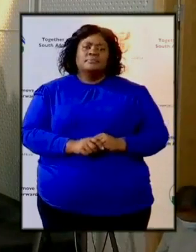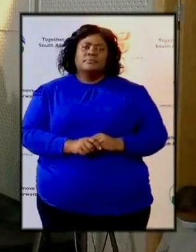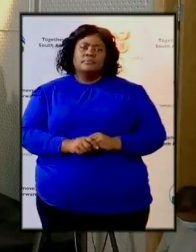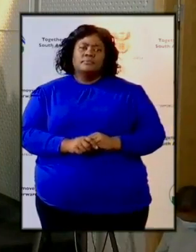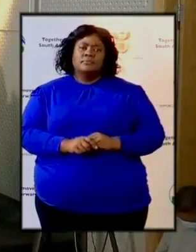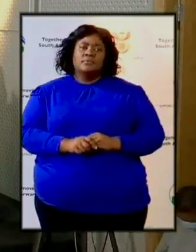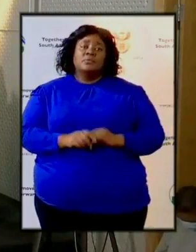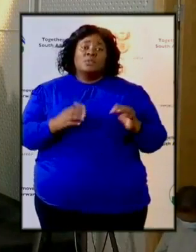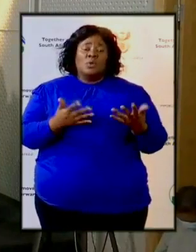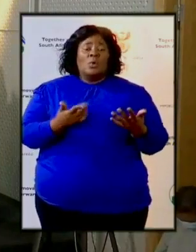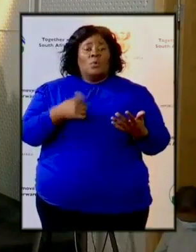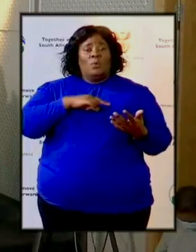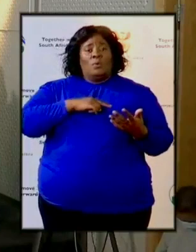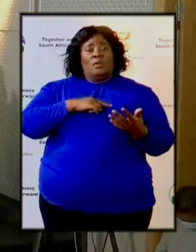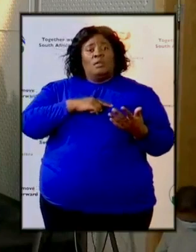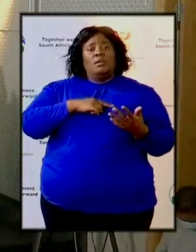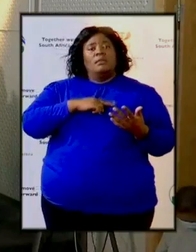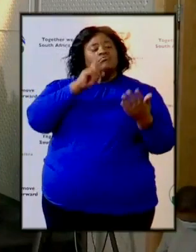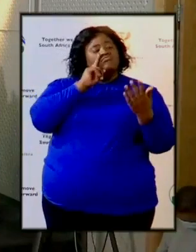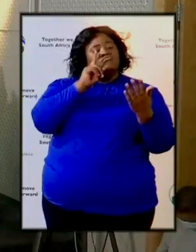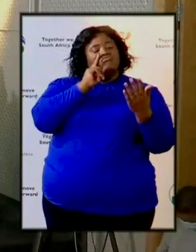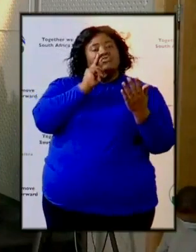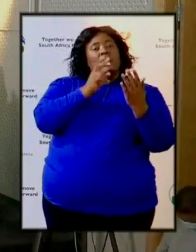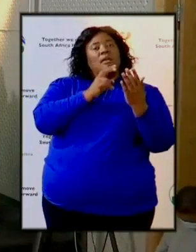So we must just look at the guidelines, but